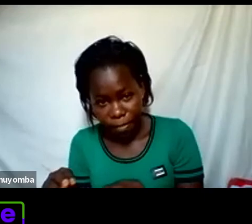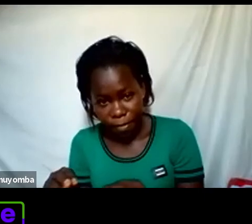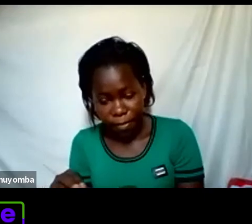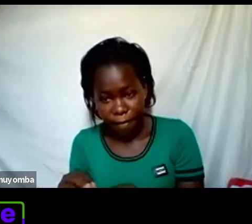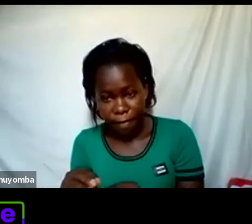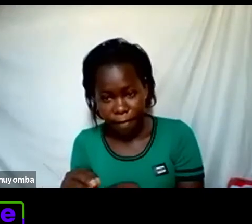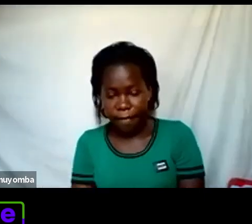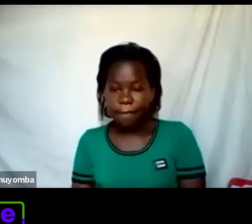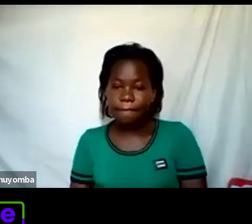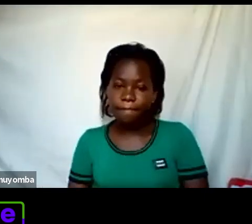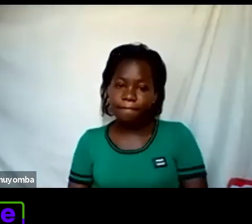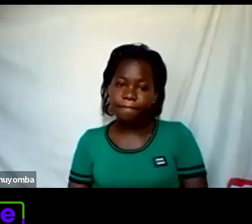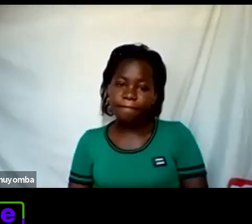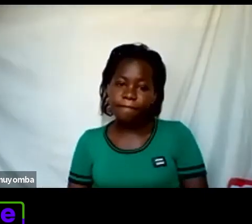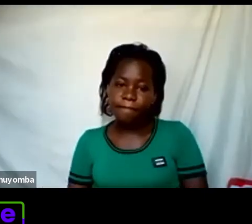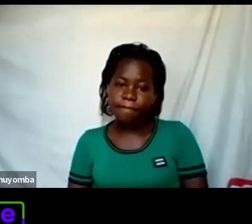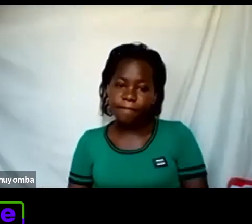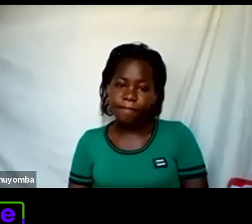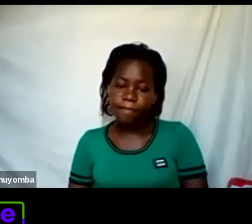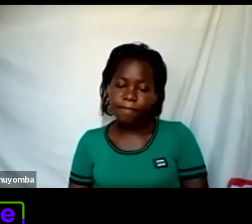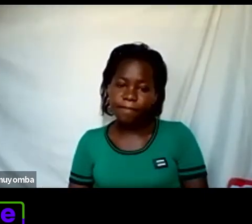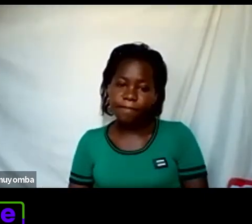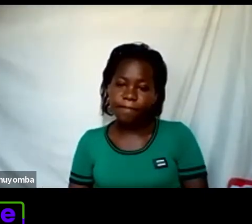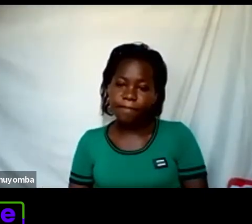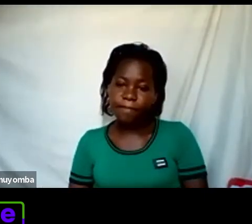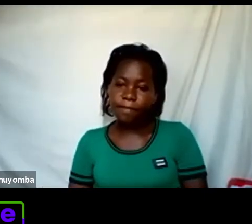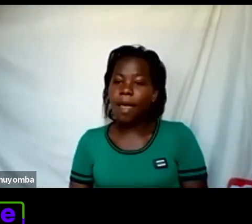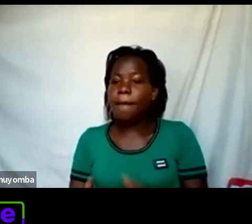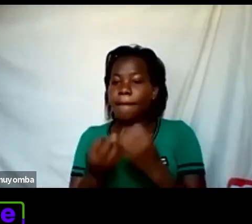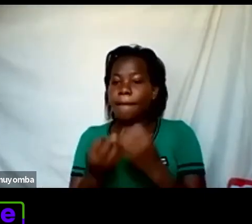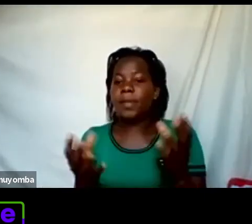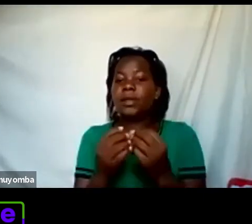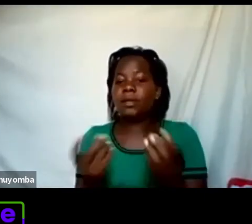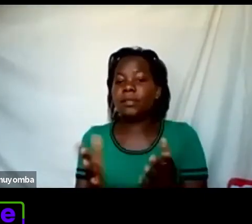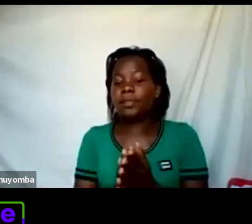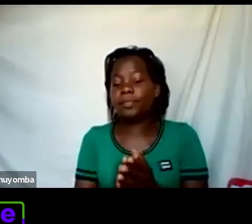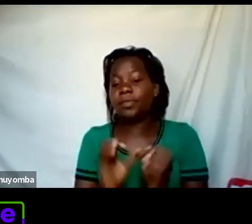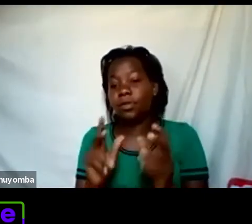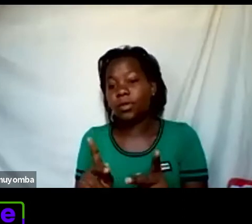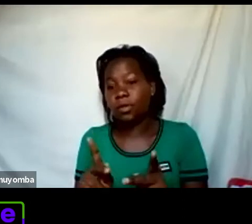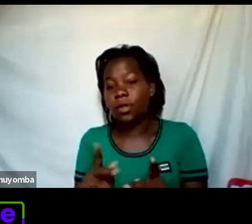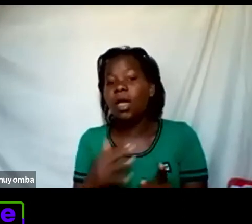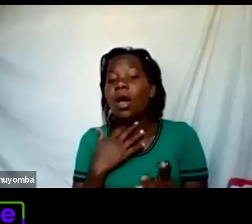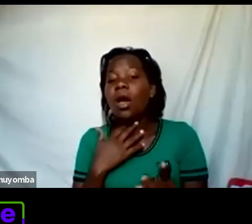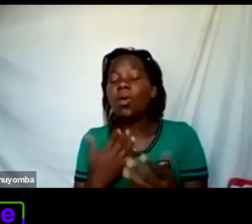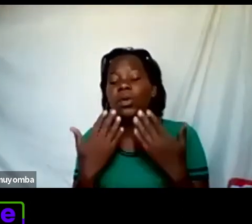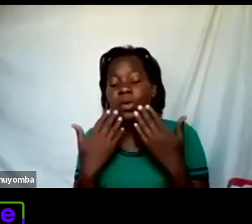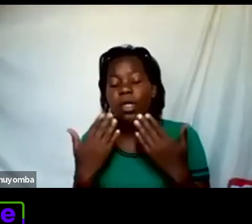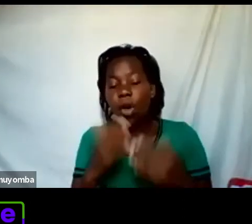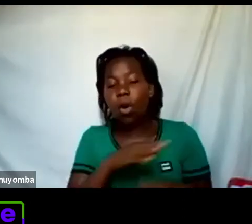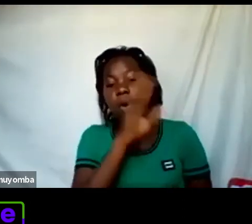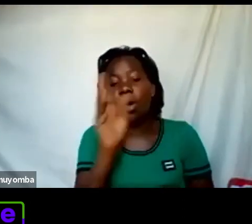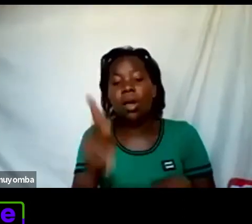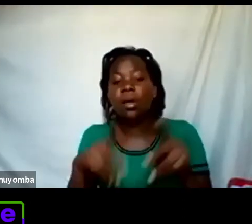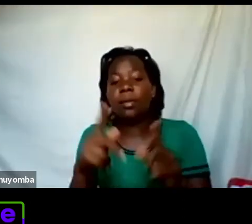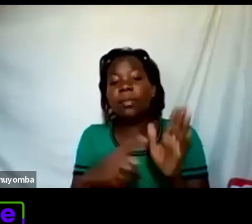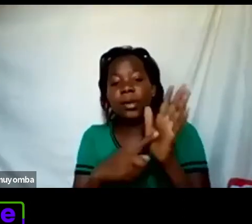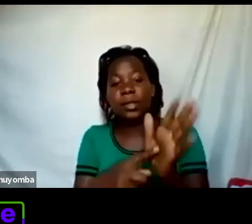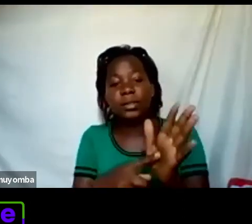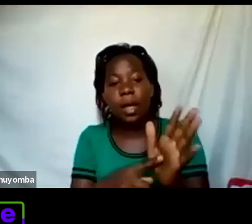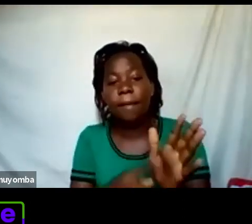my colleagues. So without further ado, I would like to thank everyone, especially our panelists, my